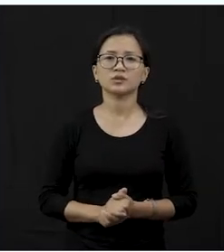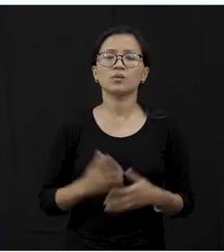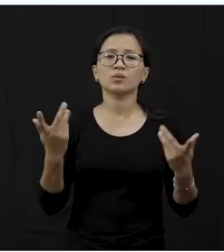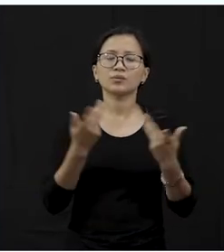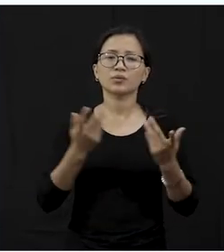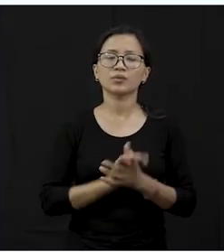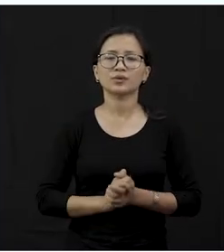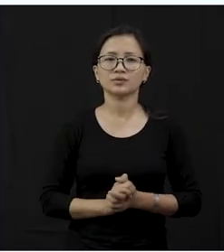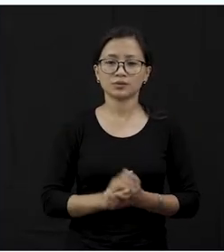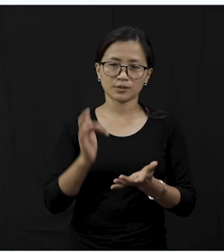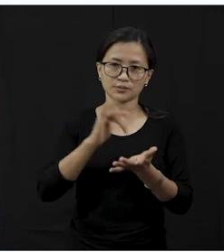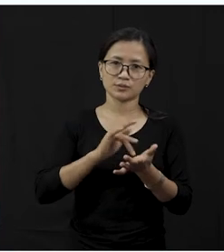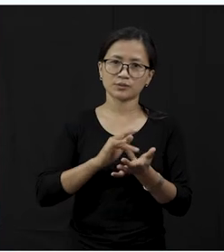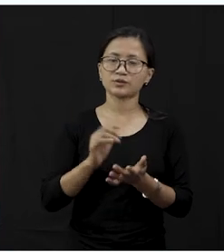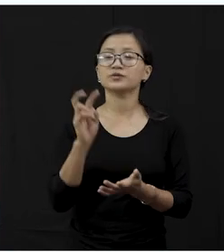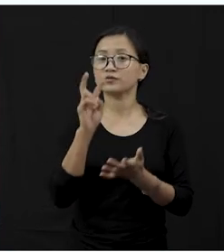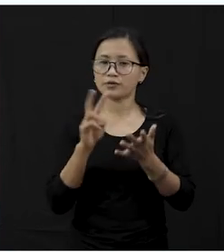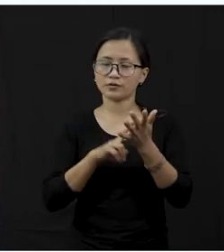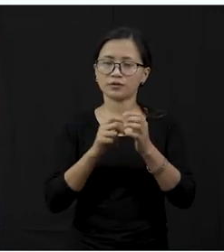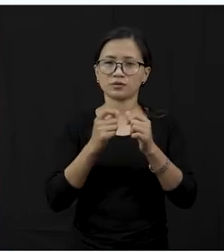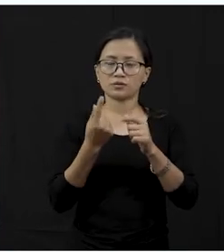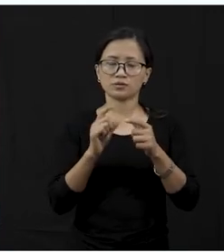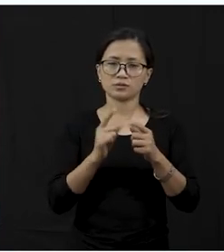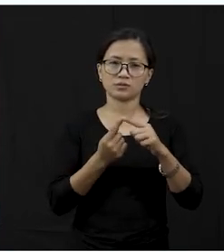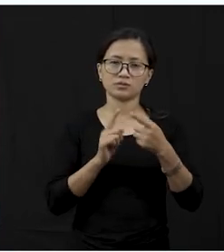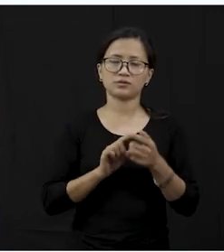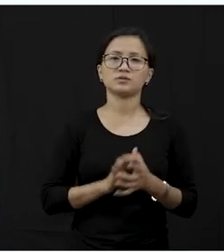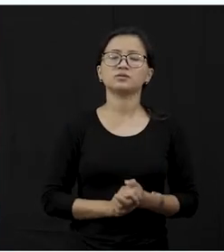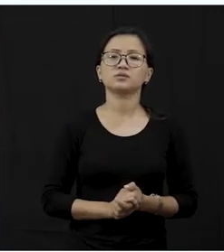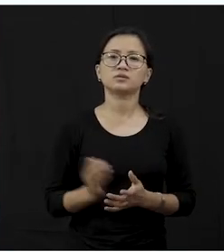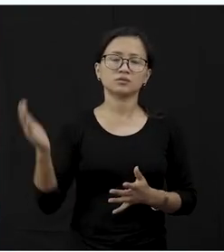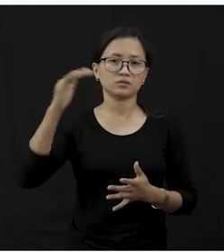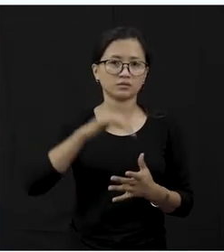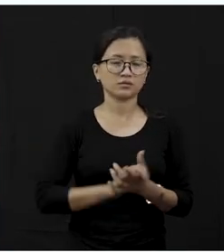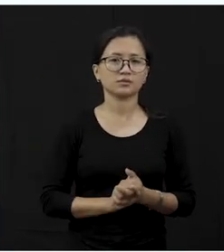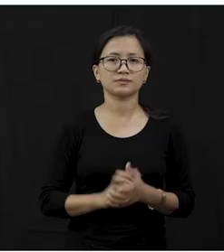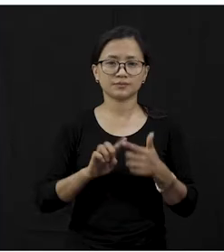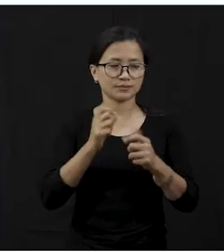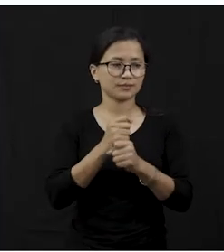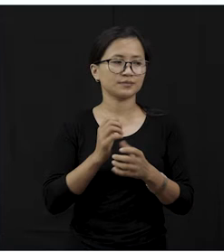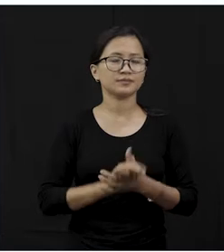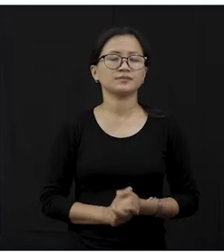the plus value comes in. Okay, so let's freshen up with one example.